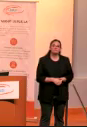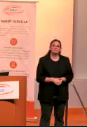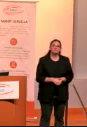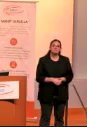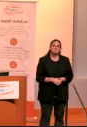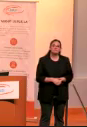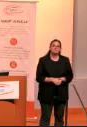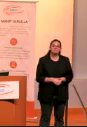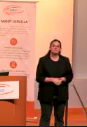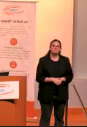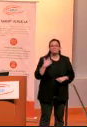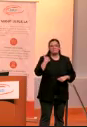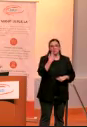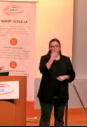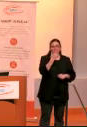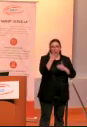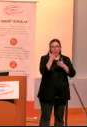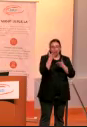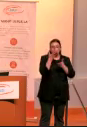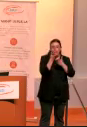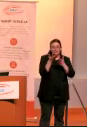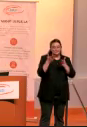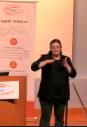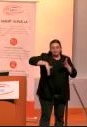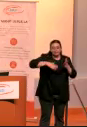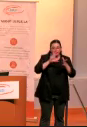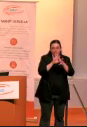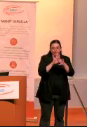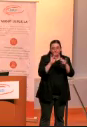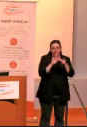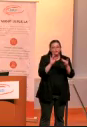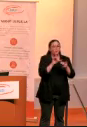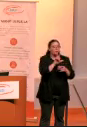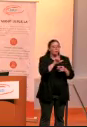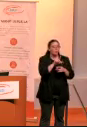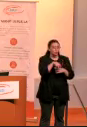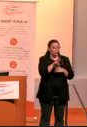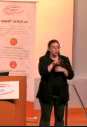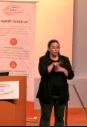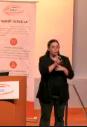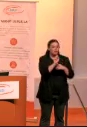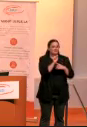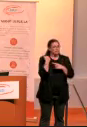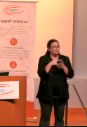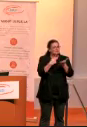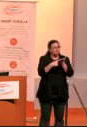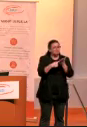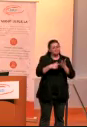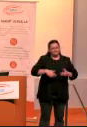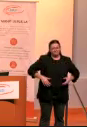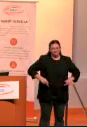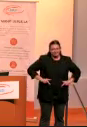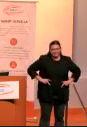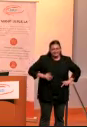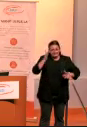Now, one of the things we haven't really mentioned, but again, thinking about lupus inflammation, is kidney disease. And so when